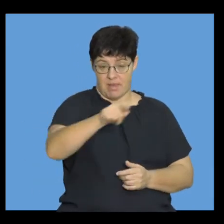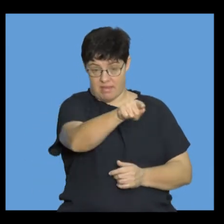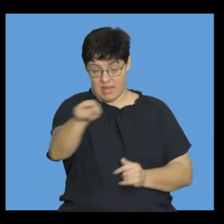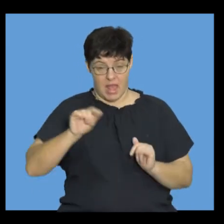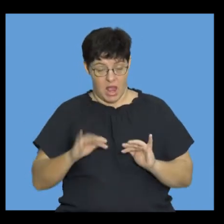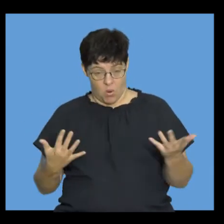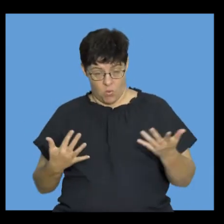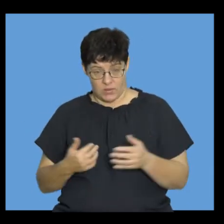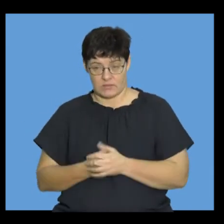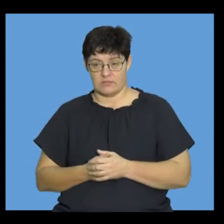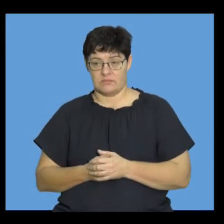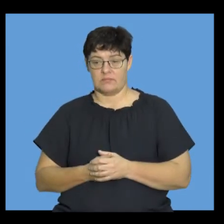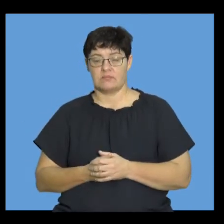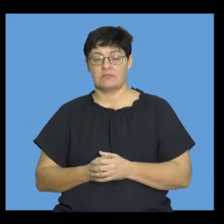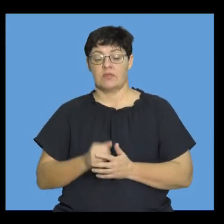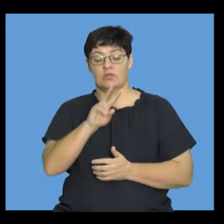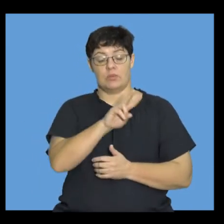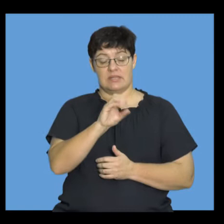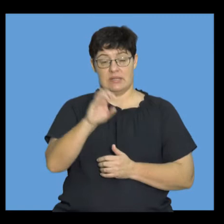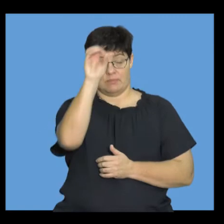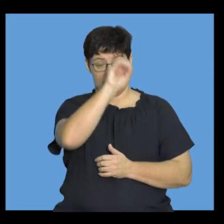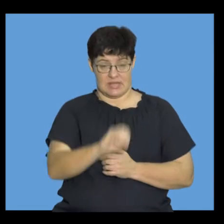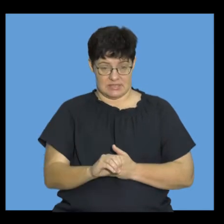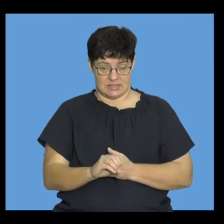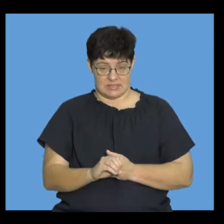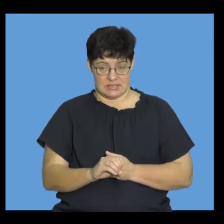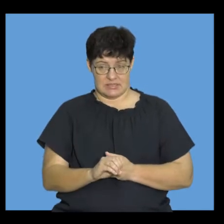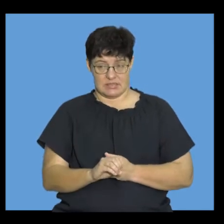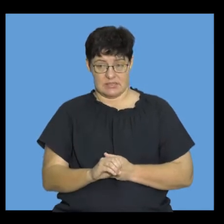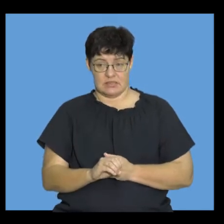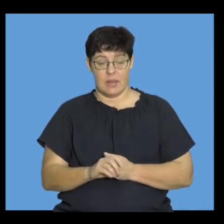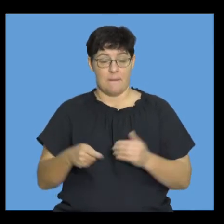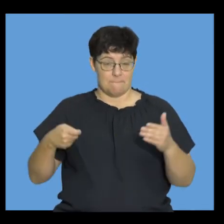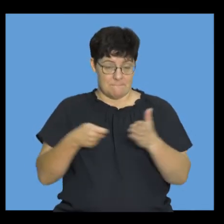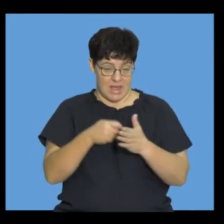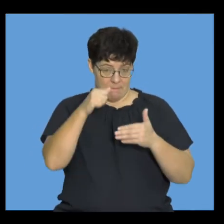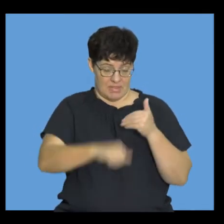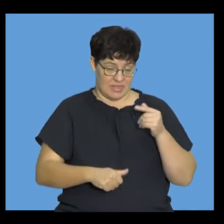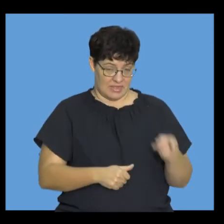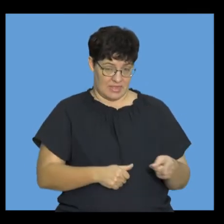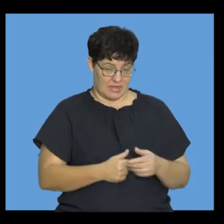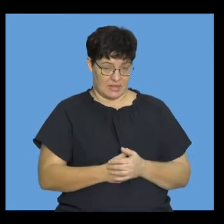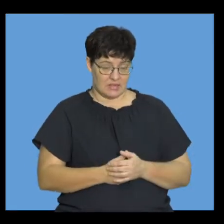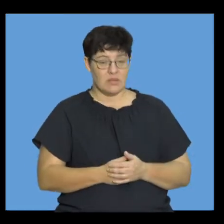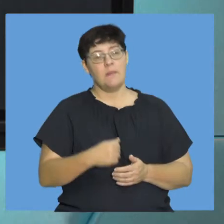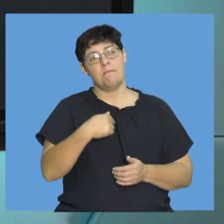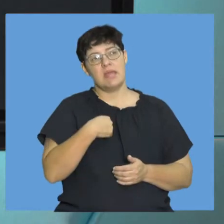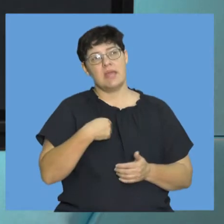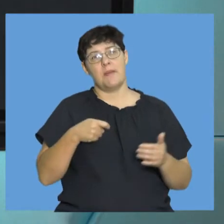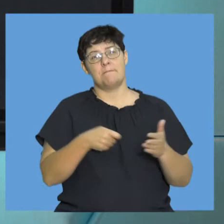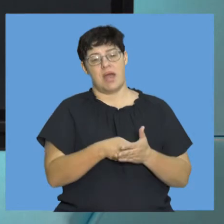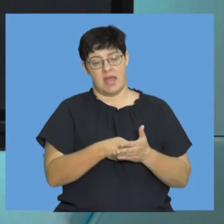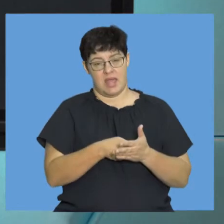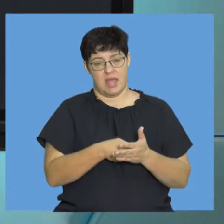expected to be paid 20% in the month of purchase. That means if you bought in January,